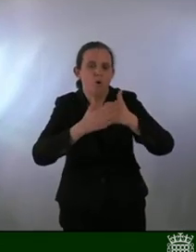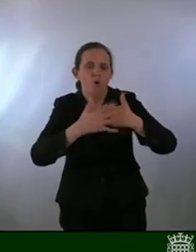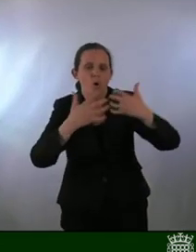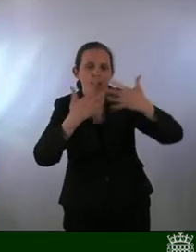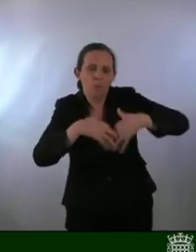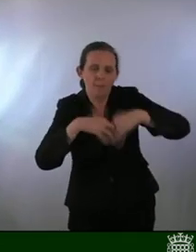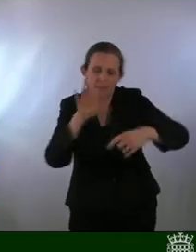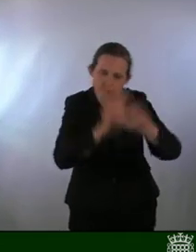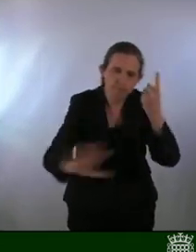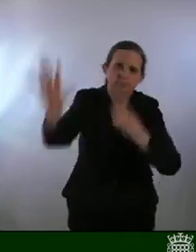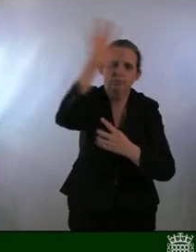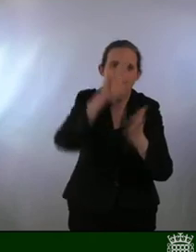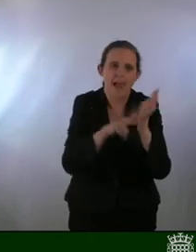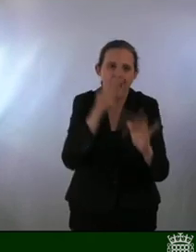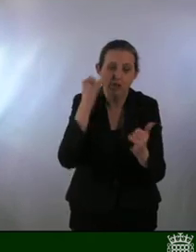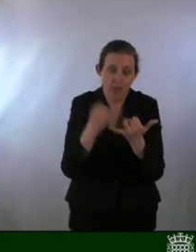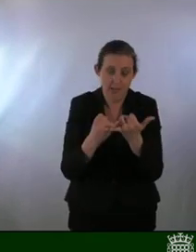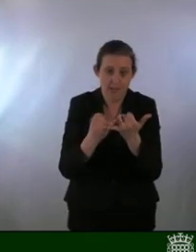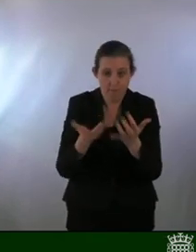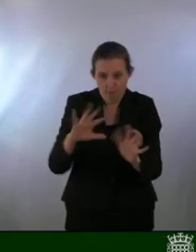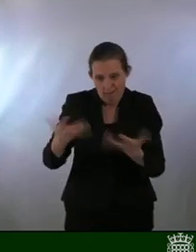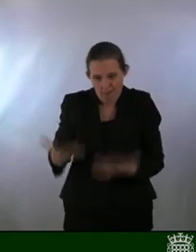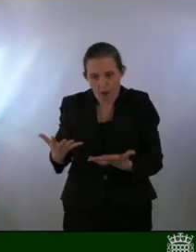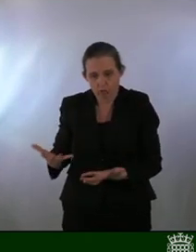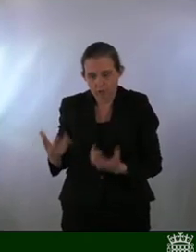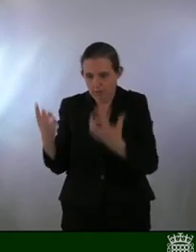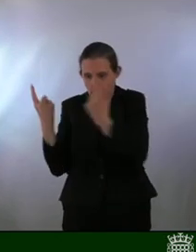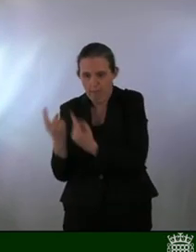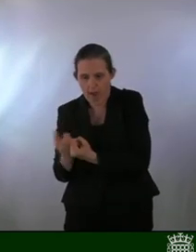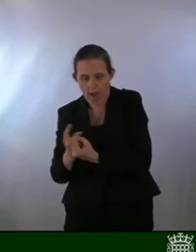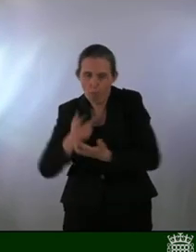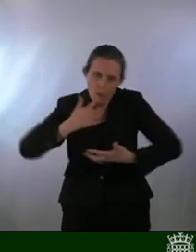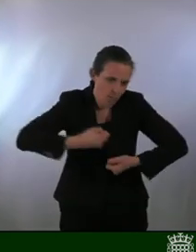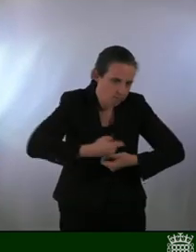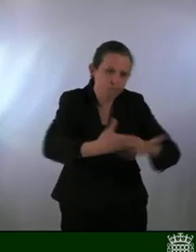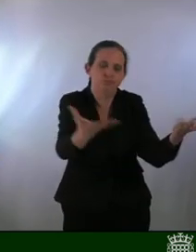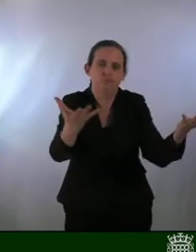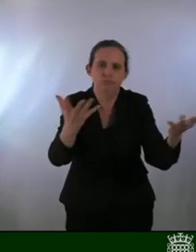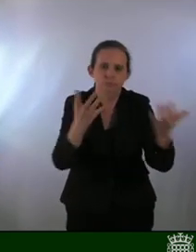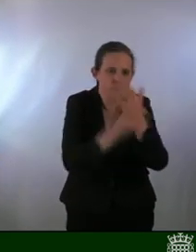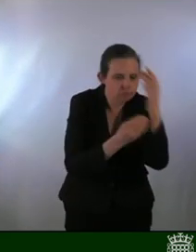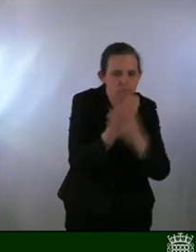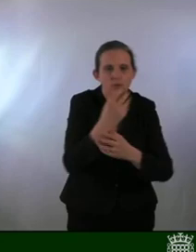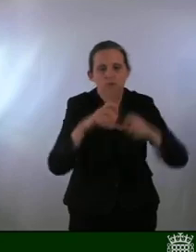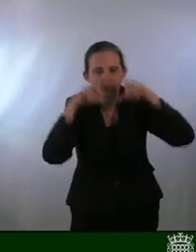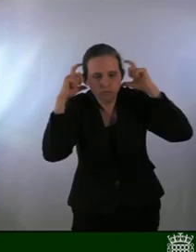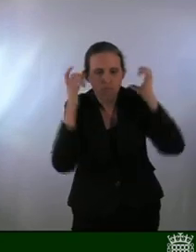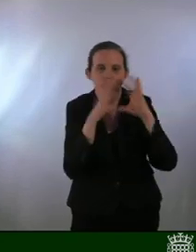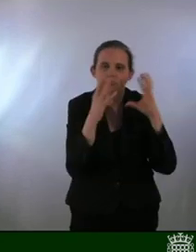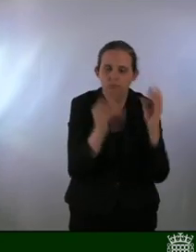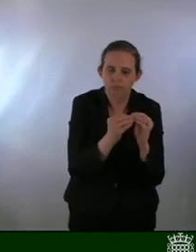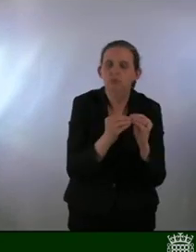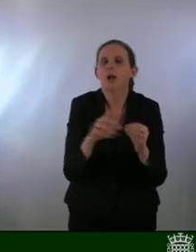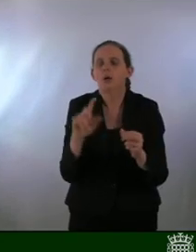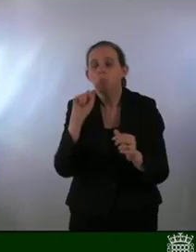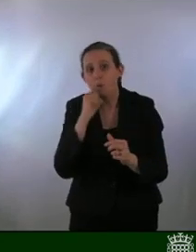from the stockpiles and the supplies that we have, that we've got in place for this purpose, but we're also seeking to